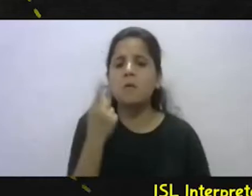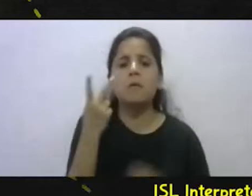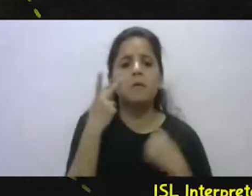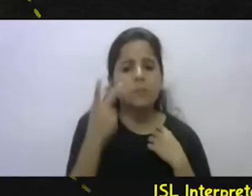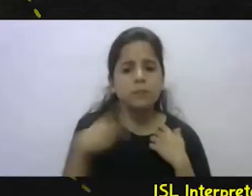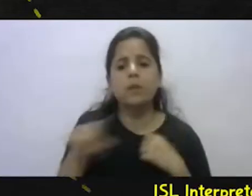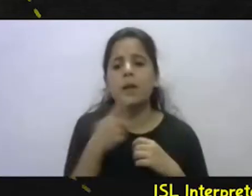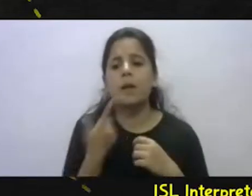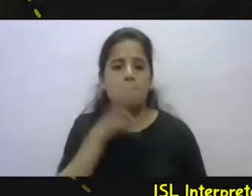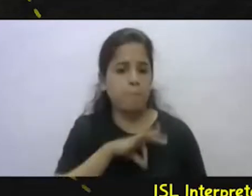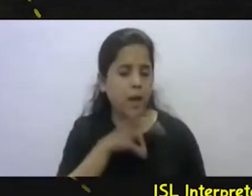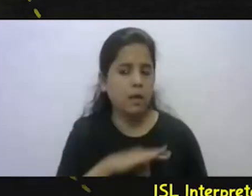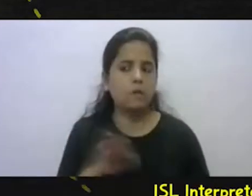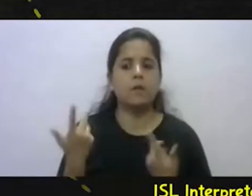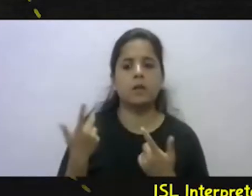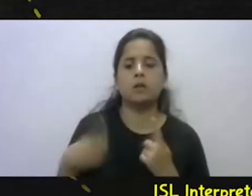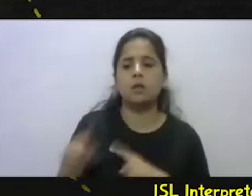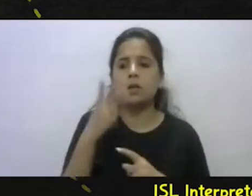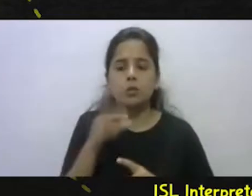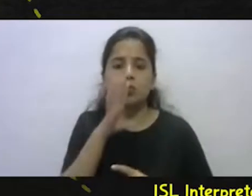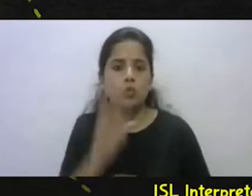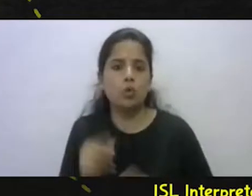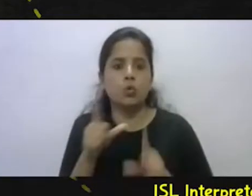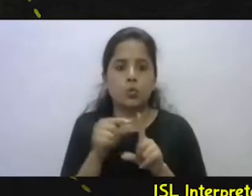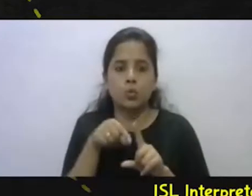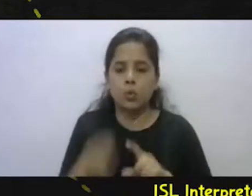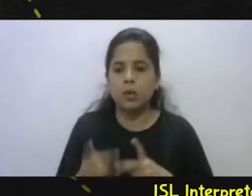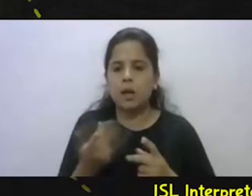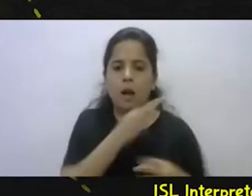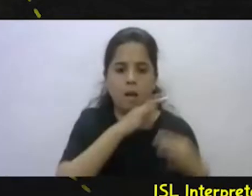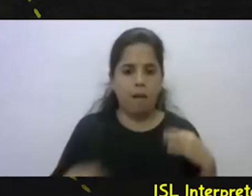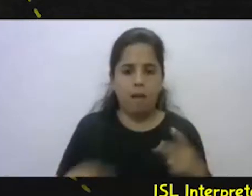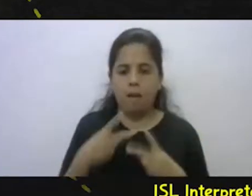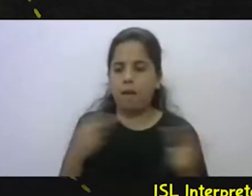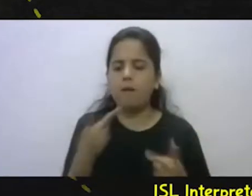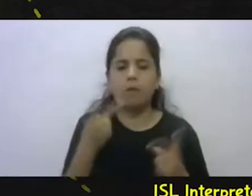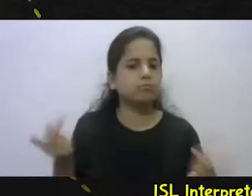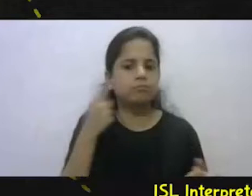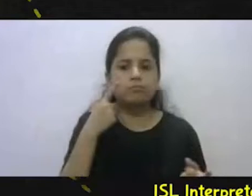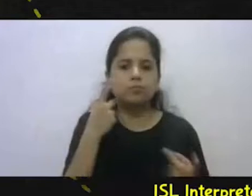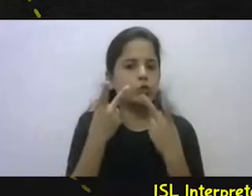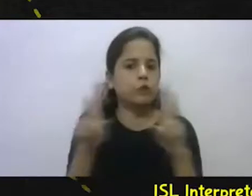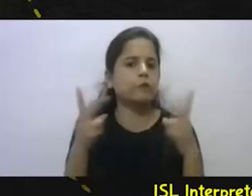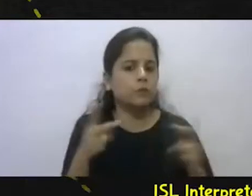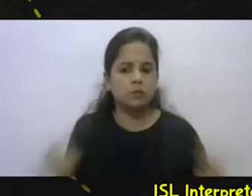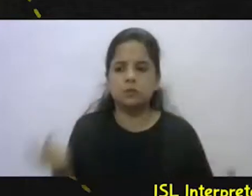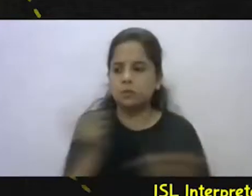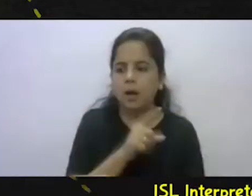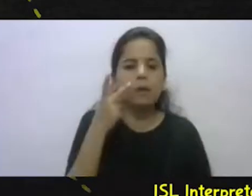benefit and kind of put this reality of intercaste, interreligious relationships, where it means that